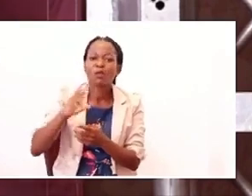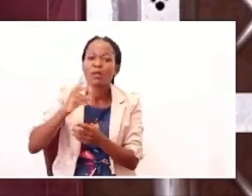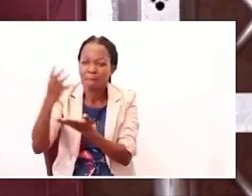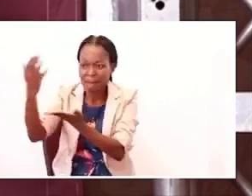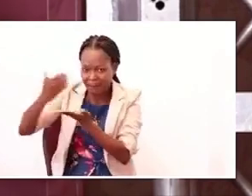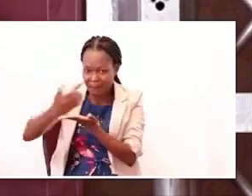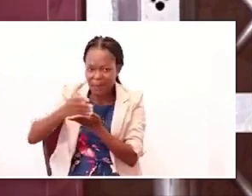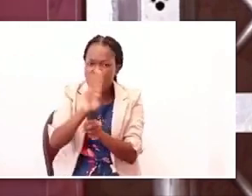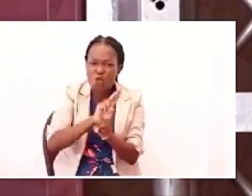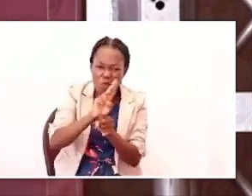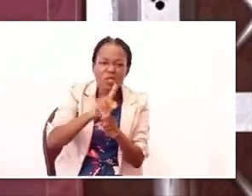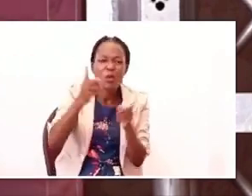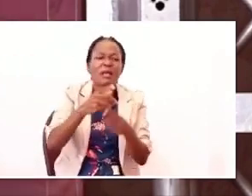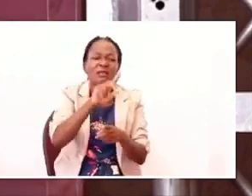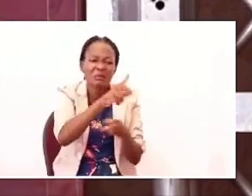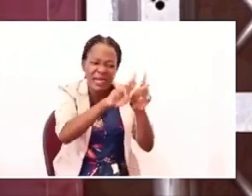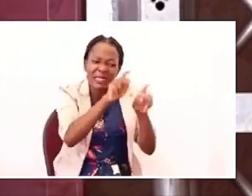justification, right?